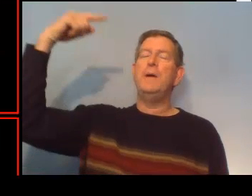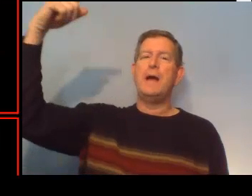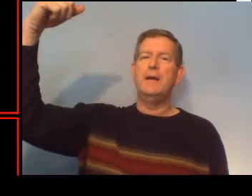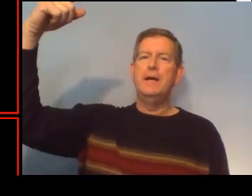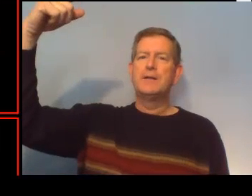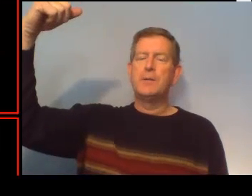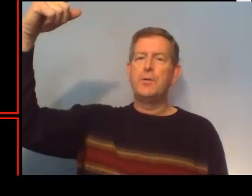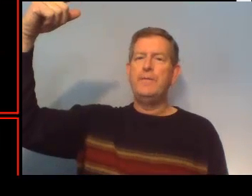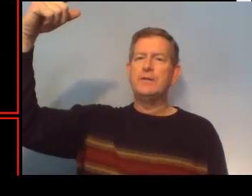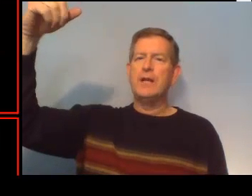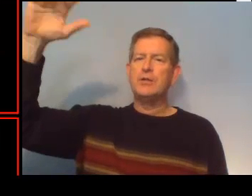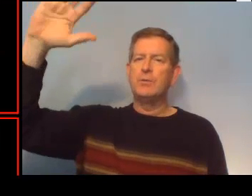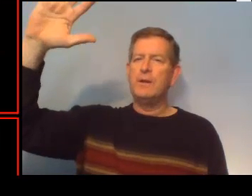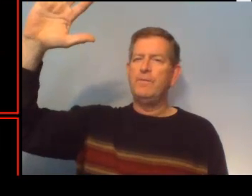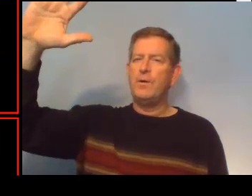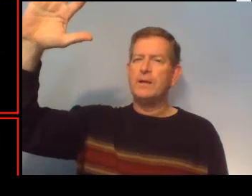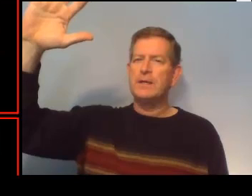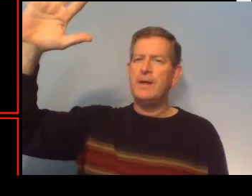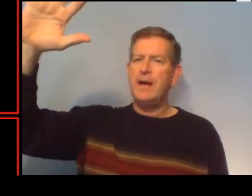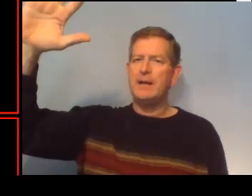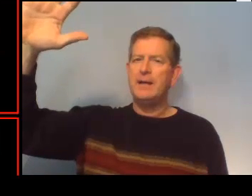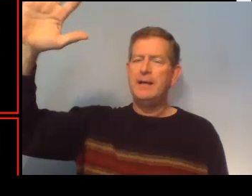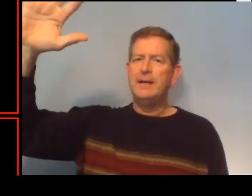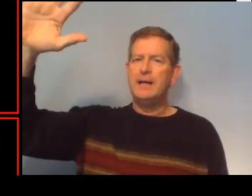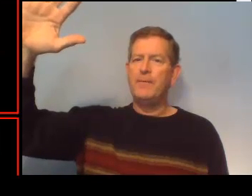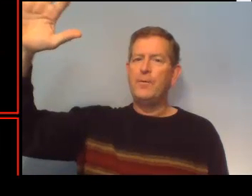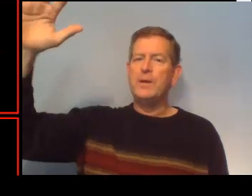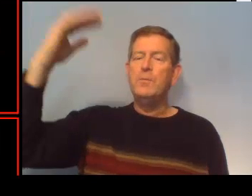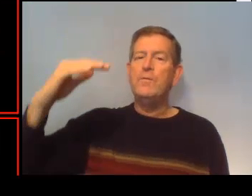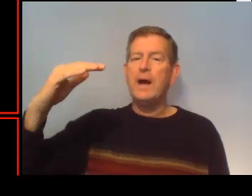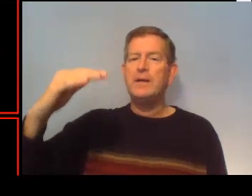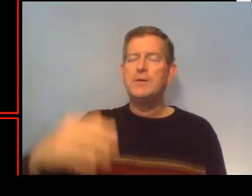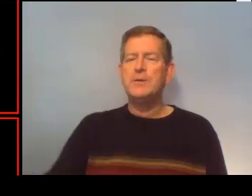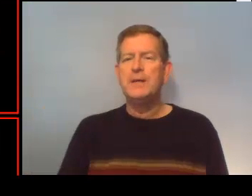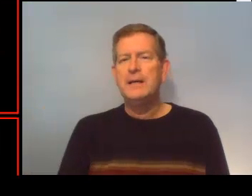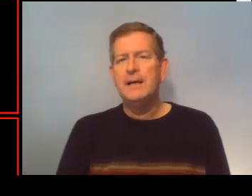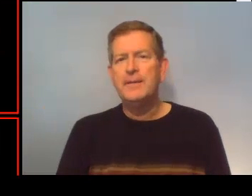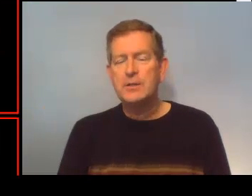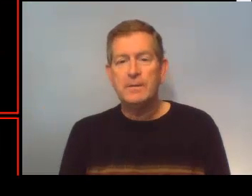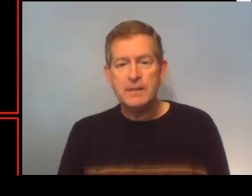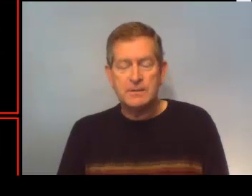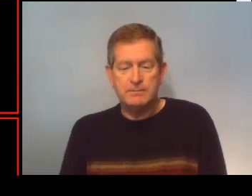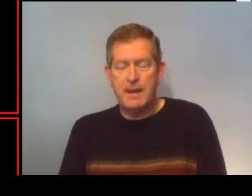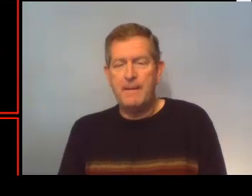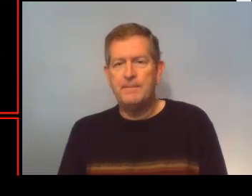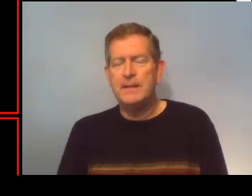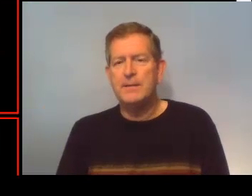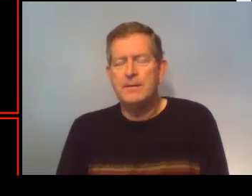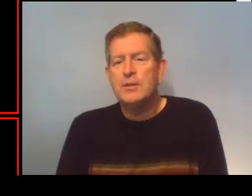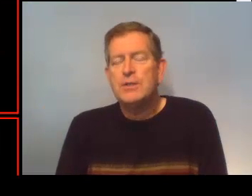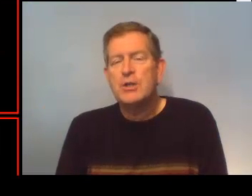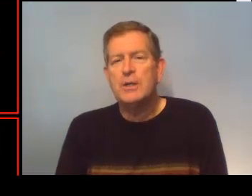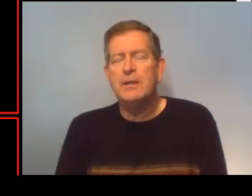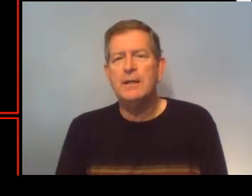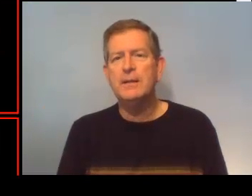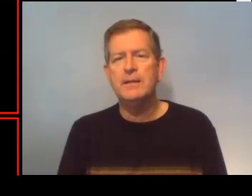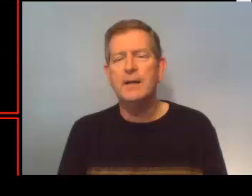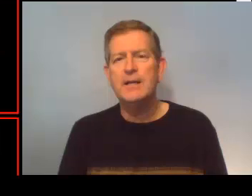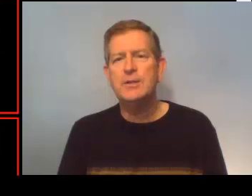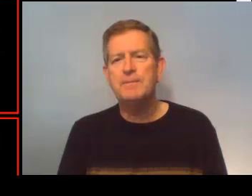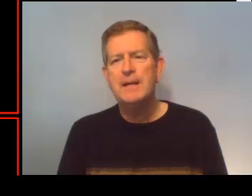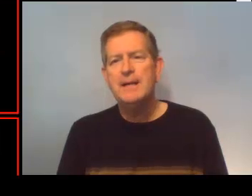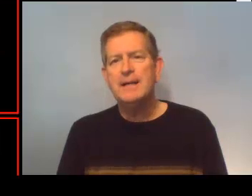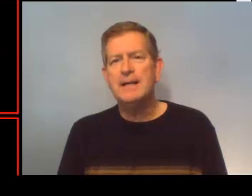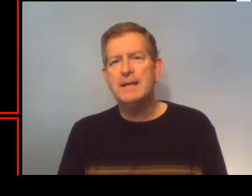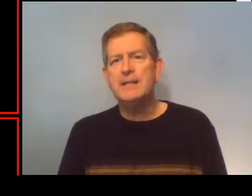to go back to the previous section and really focus on that before you move on to this section in the